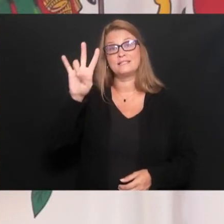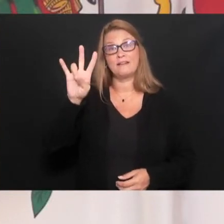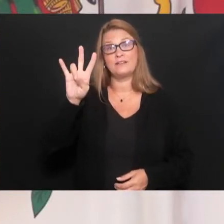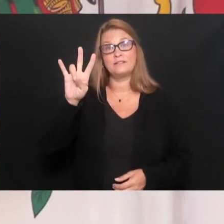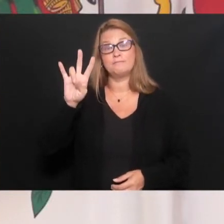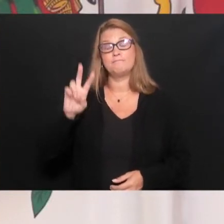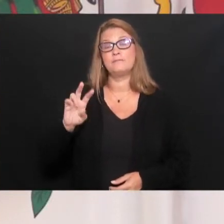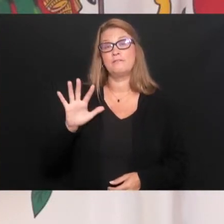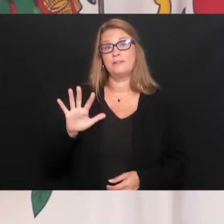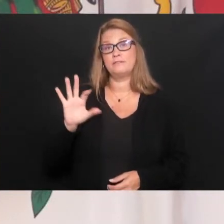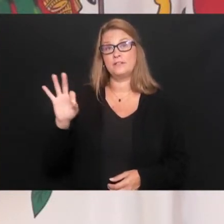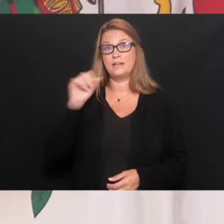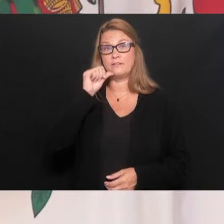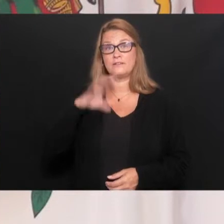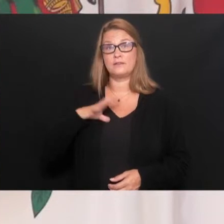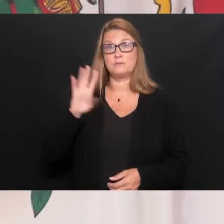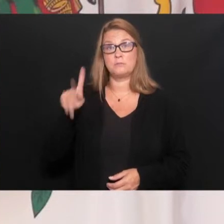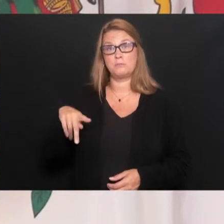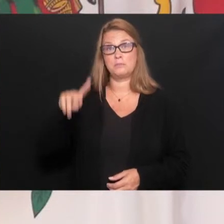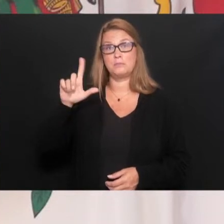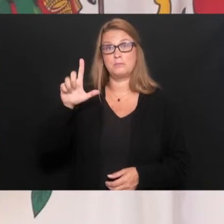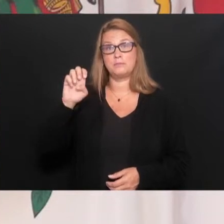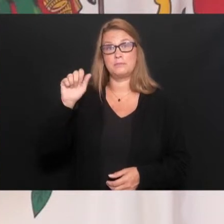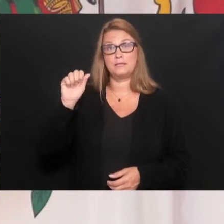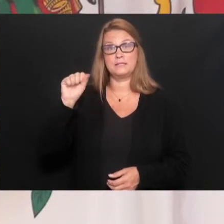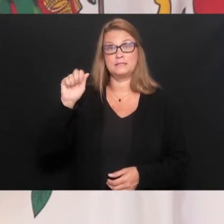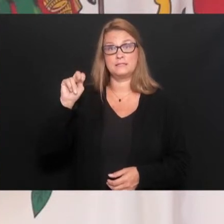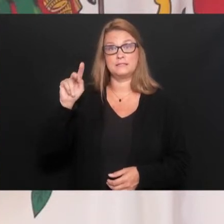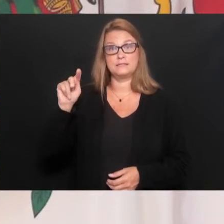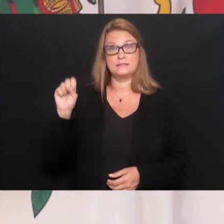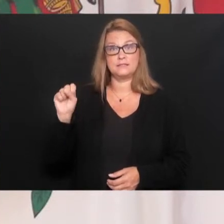a 59-year-old female from Pleasants County. The